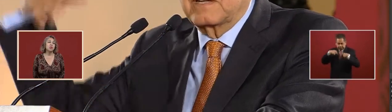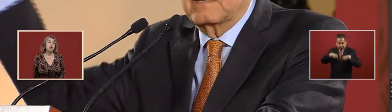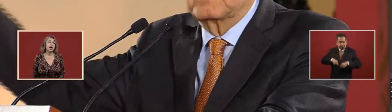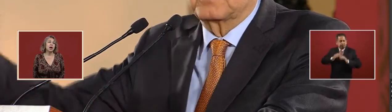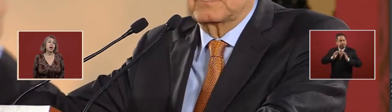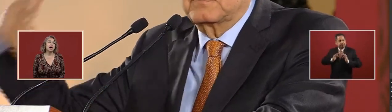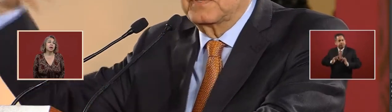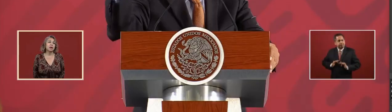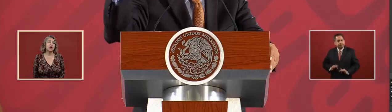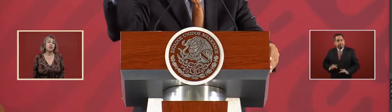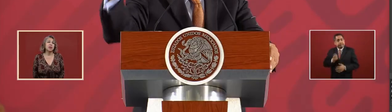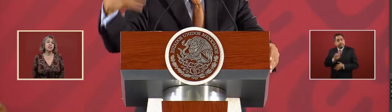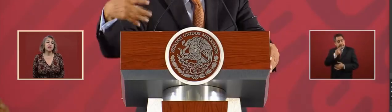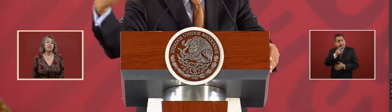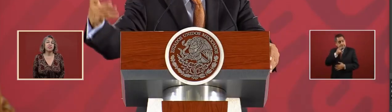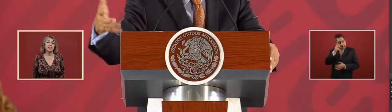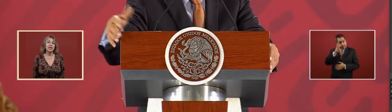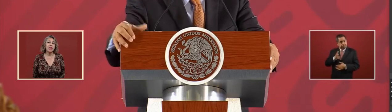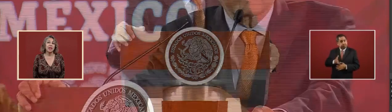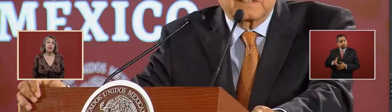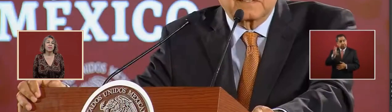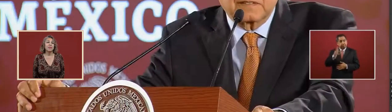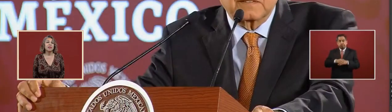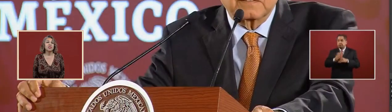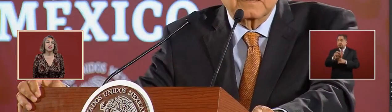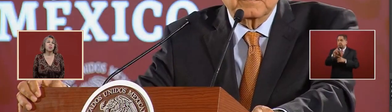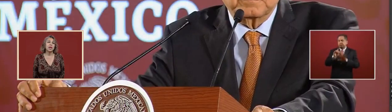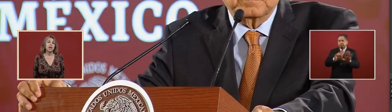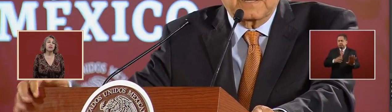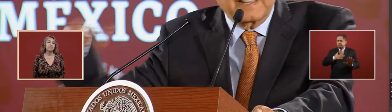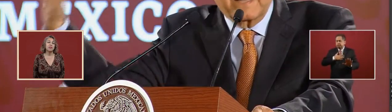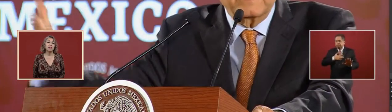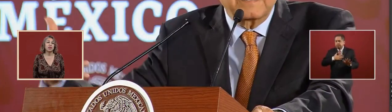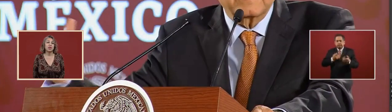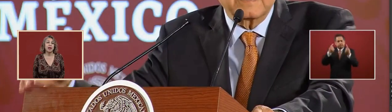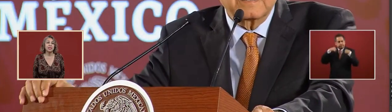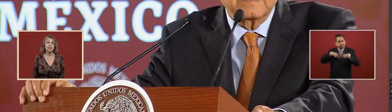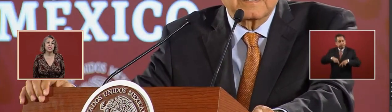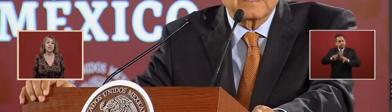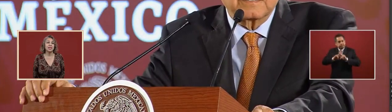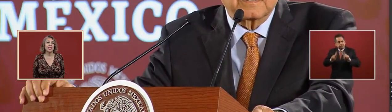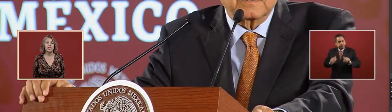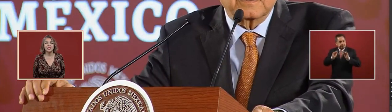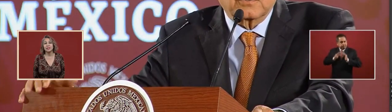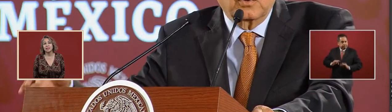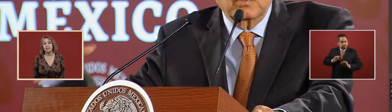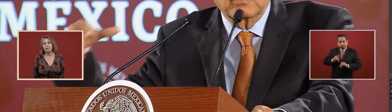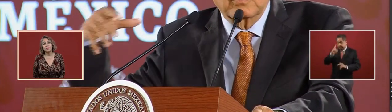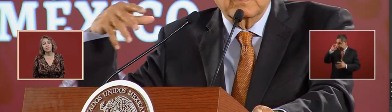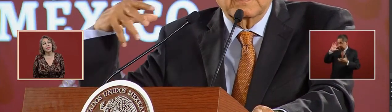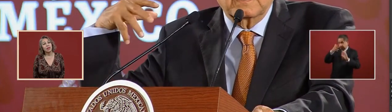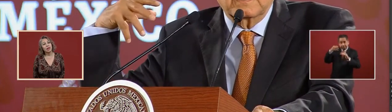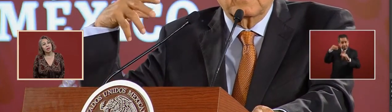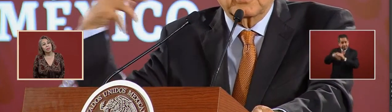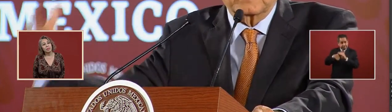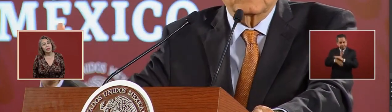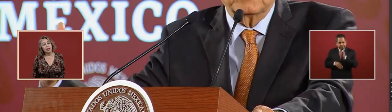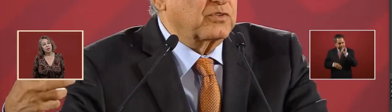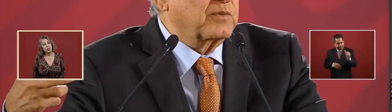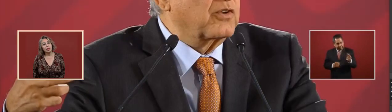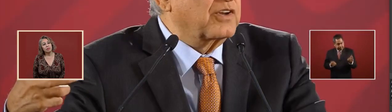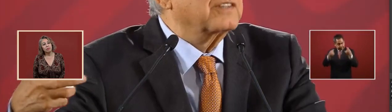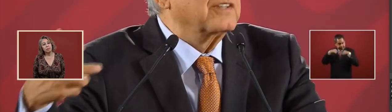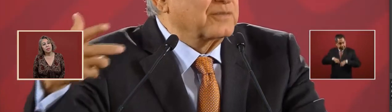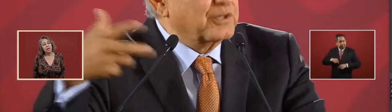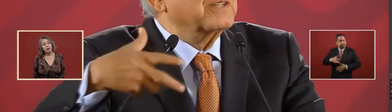new current of thinking so that we can confront the crisis, the decadence, con el